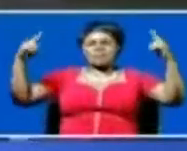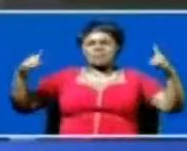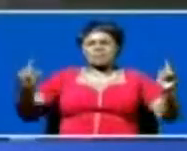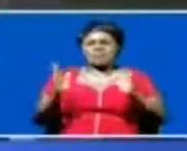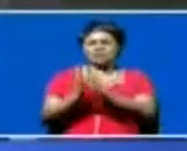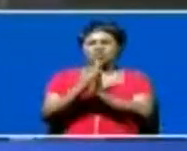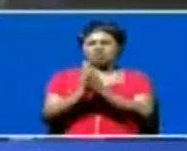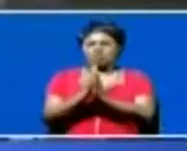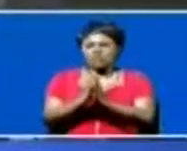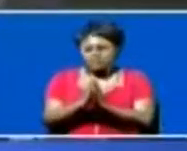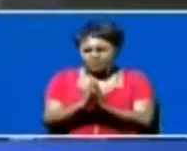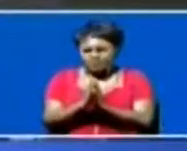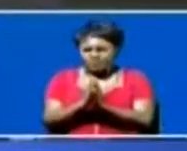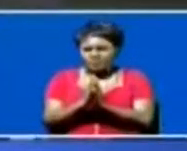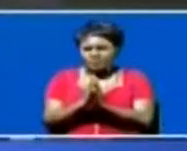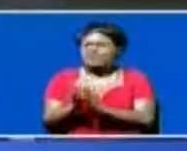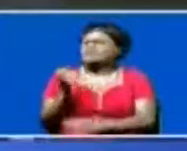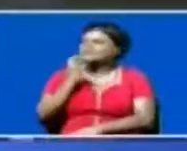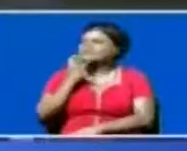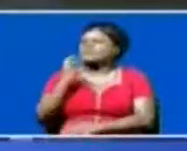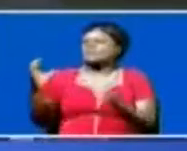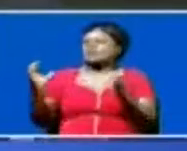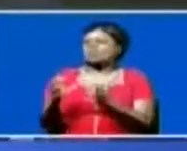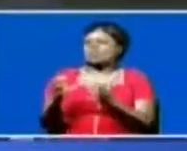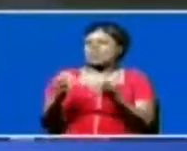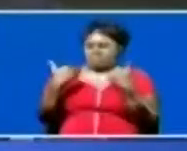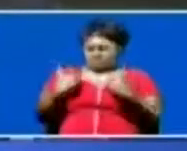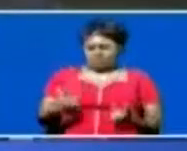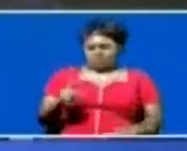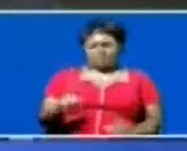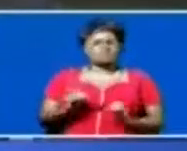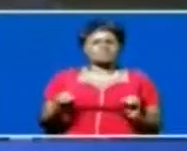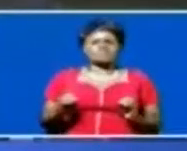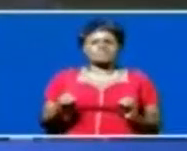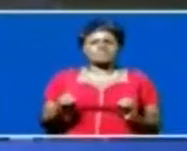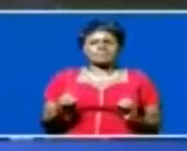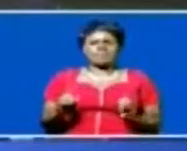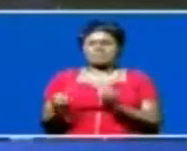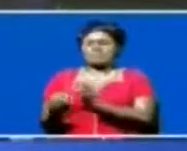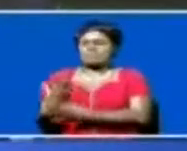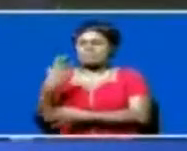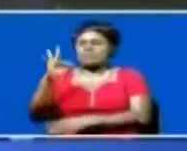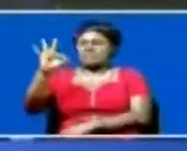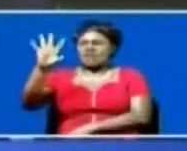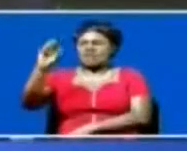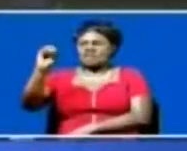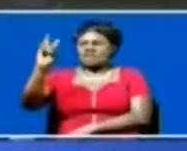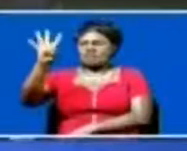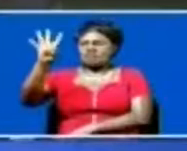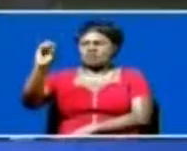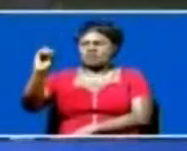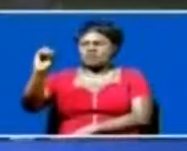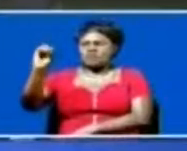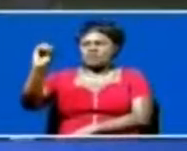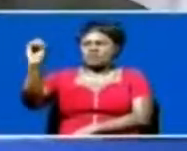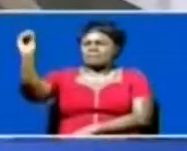stories. The Kenyattas, and I don't want to personalize this, are producing 30 to 40% of the seed